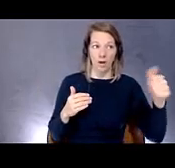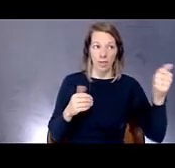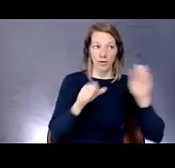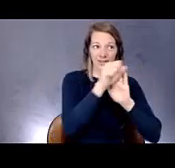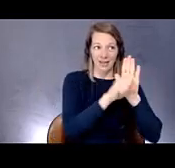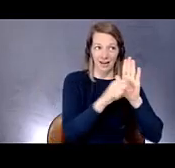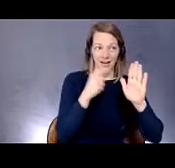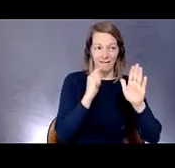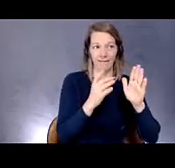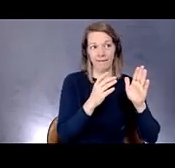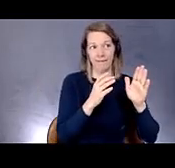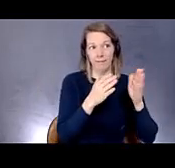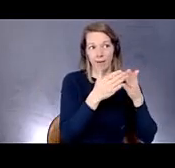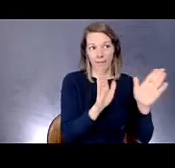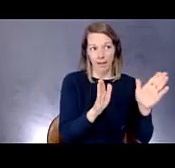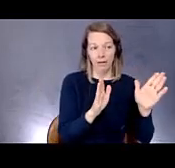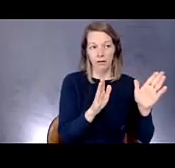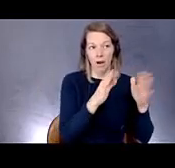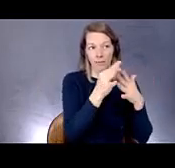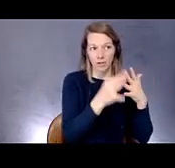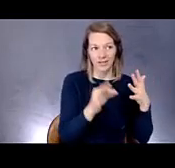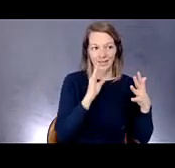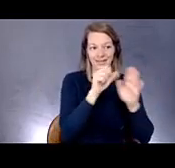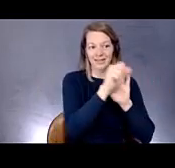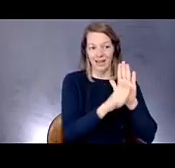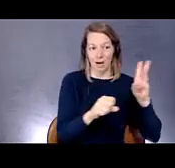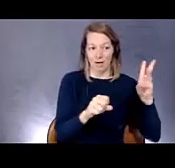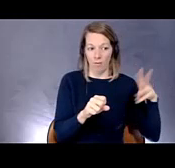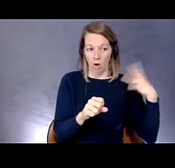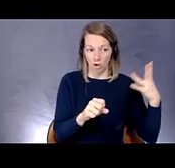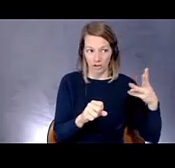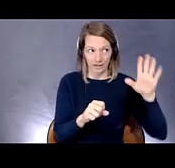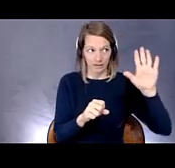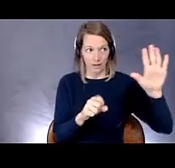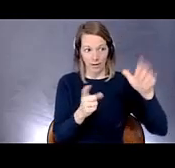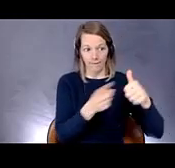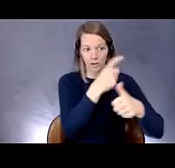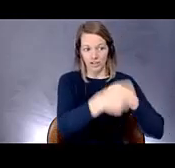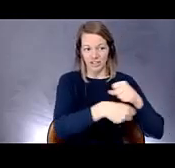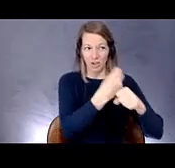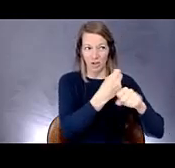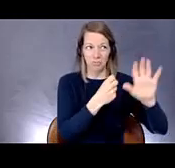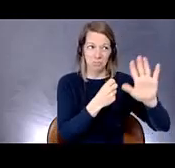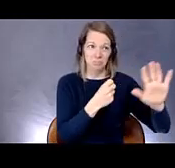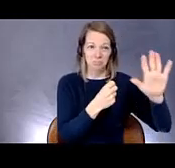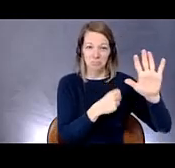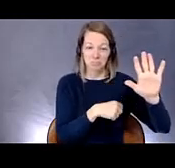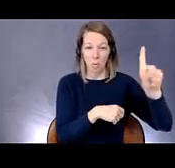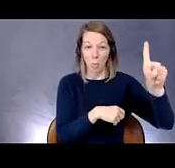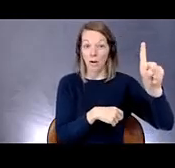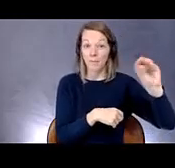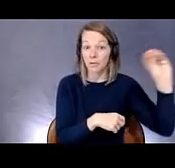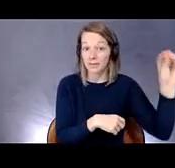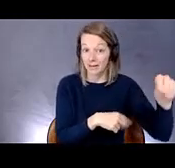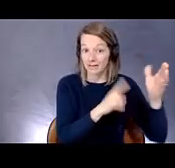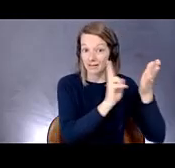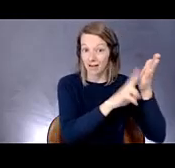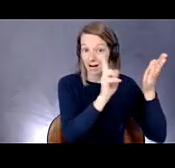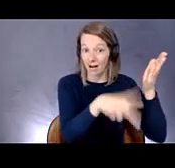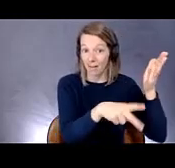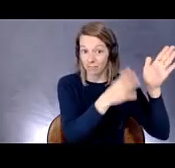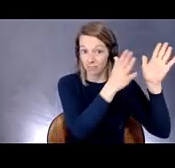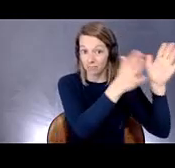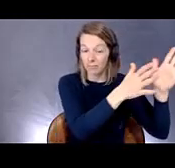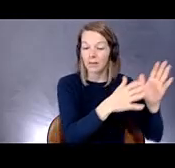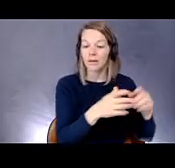their marketplace is the state of Washington. And the state of Washington, in their first year, they only had about 1% of their enrollment actually going